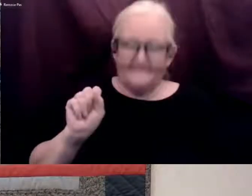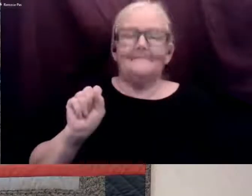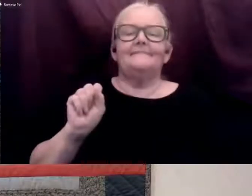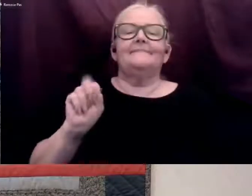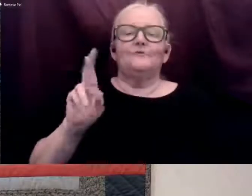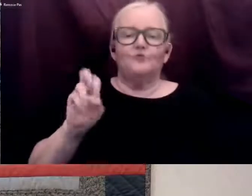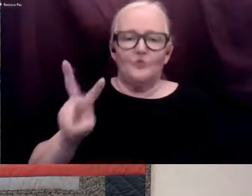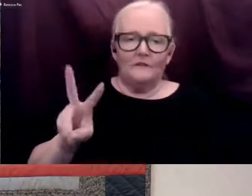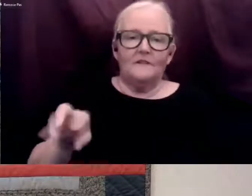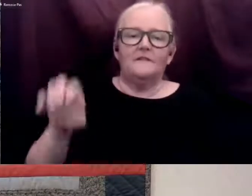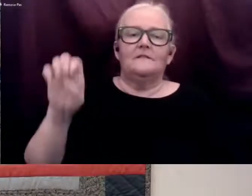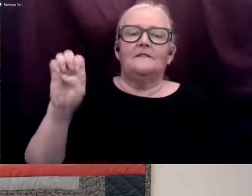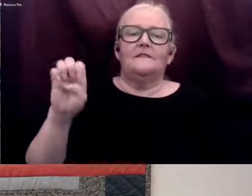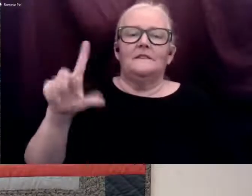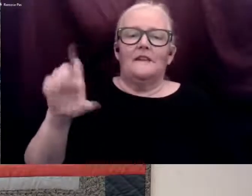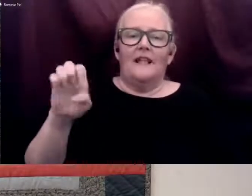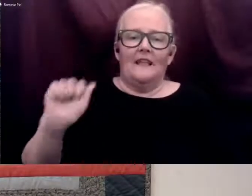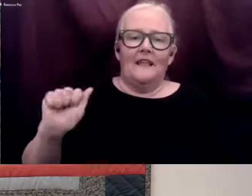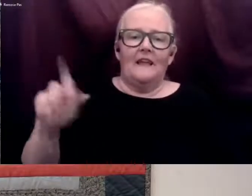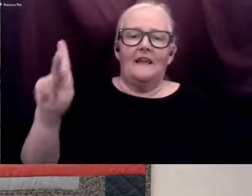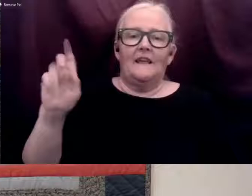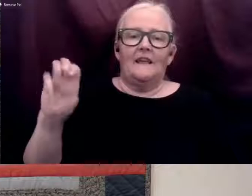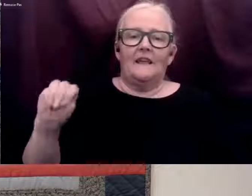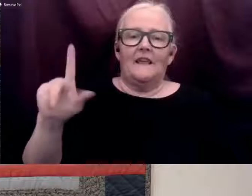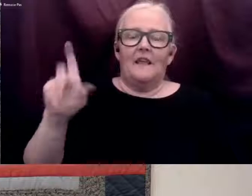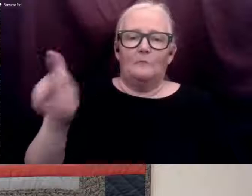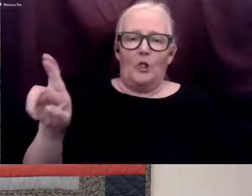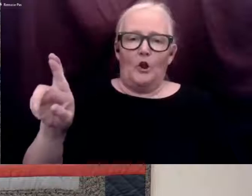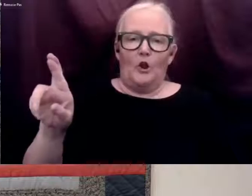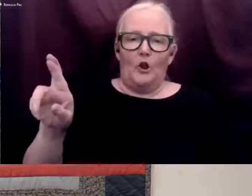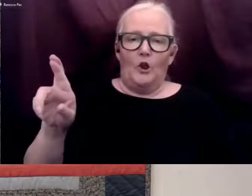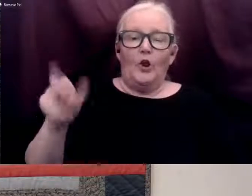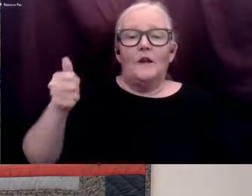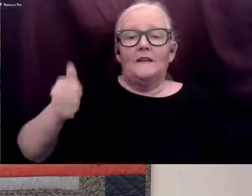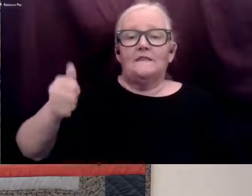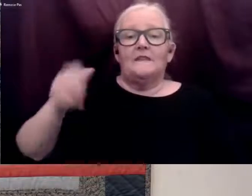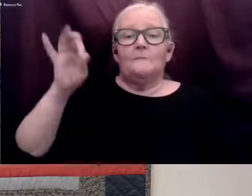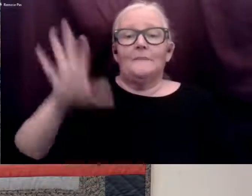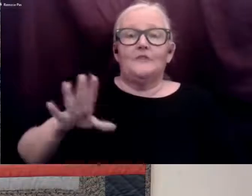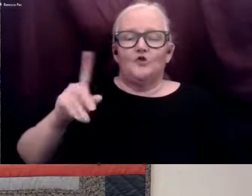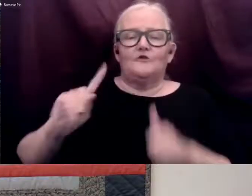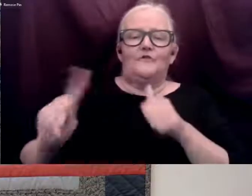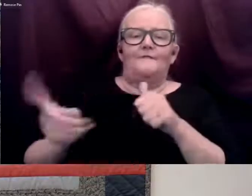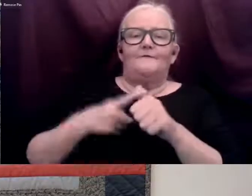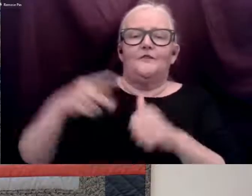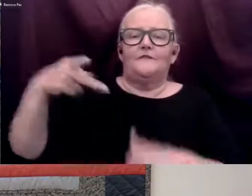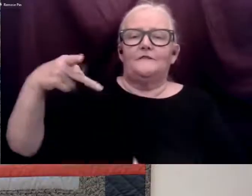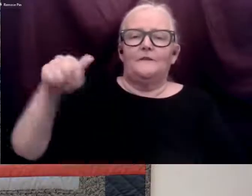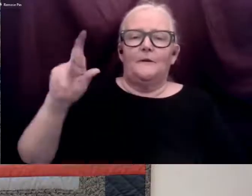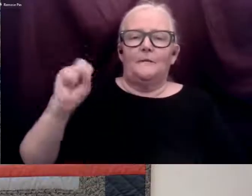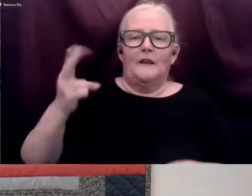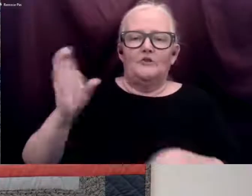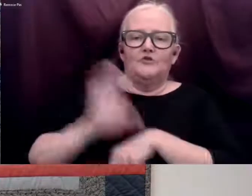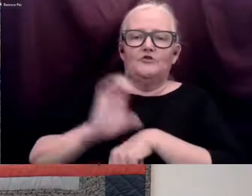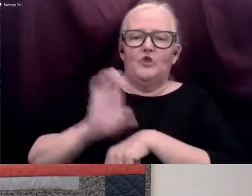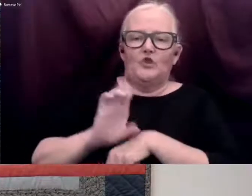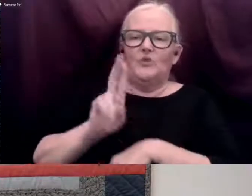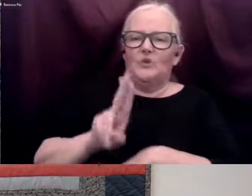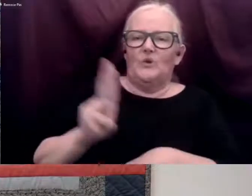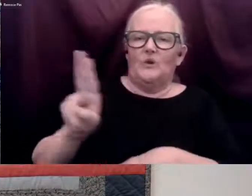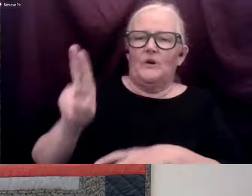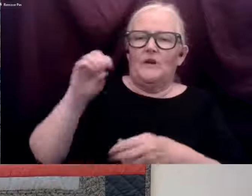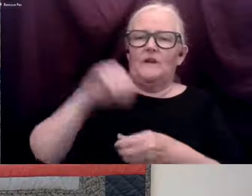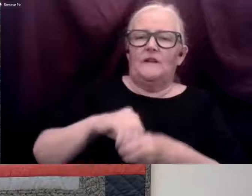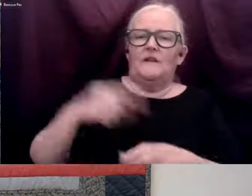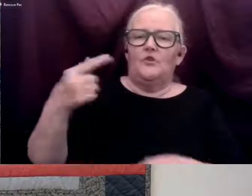Elia Kemmler, who's minister of the First Parish Church Unitarian of Groton, Massachusetts.